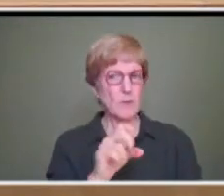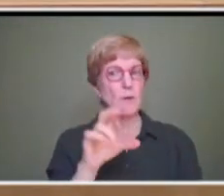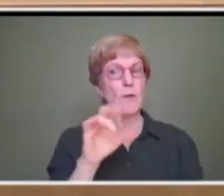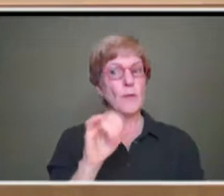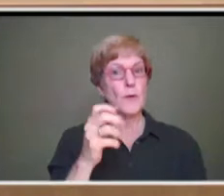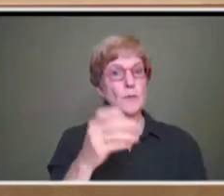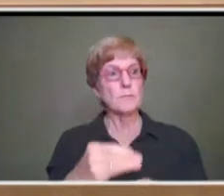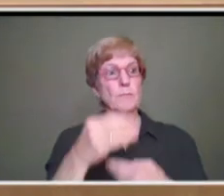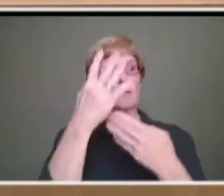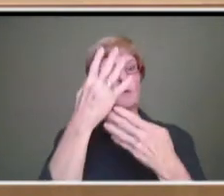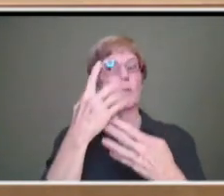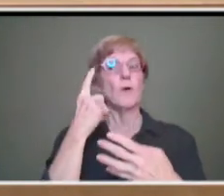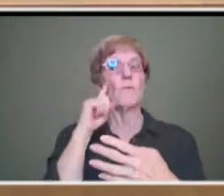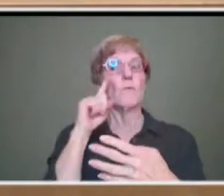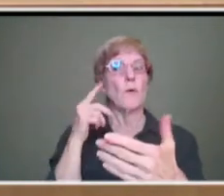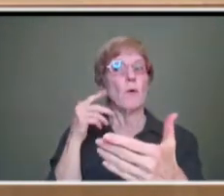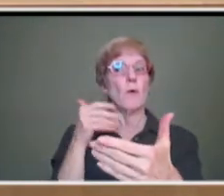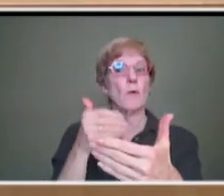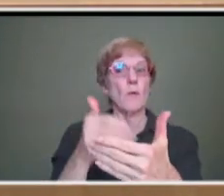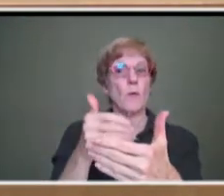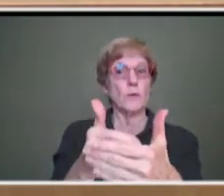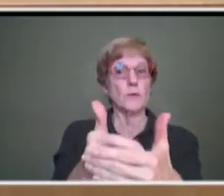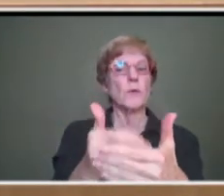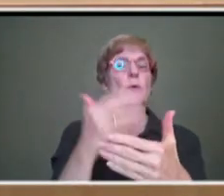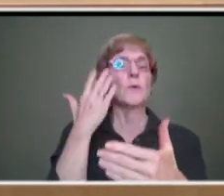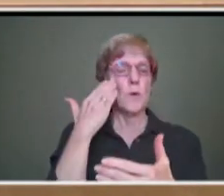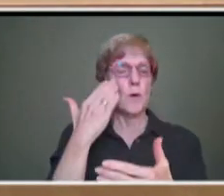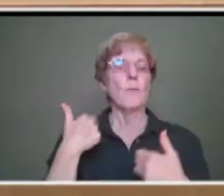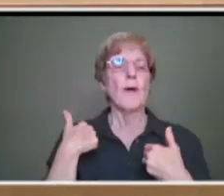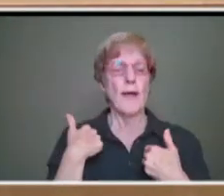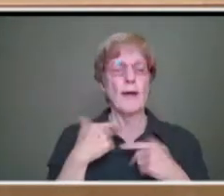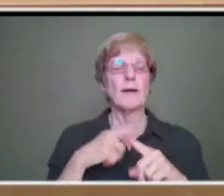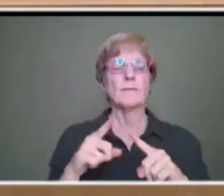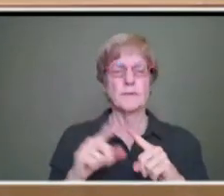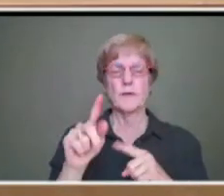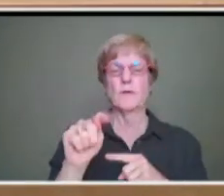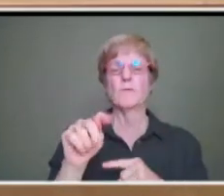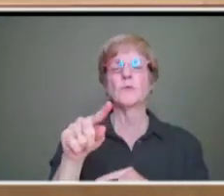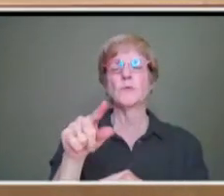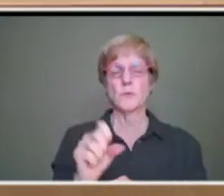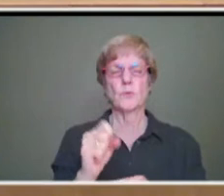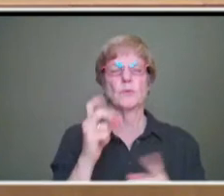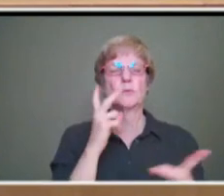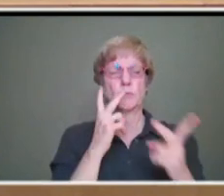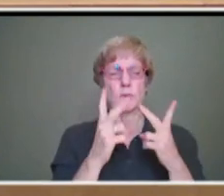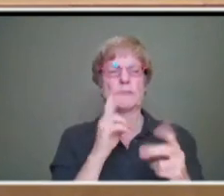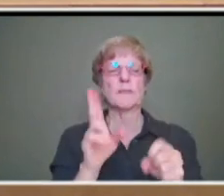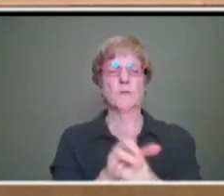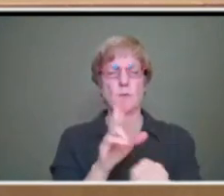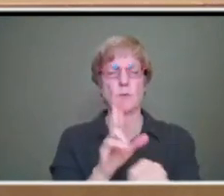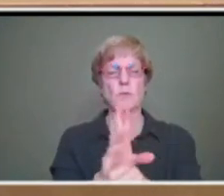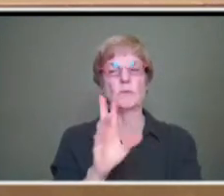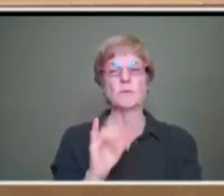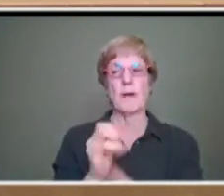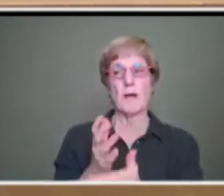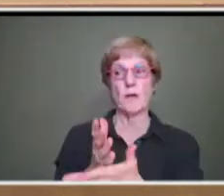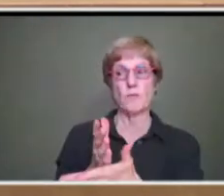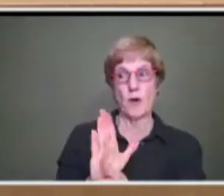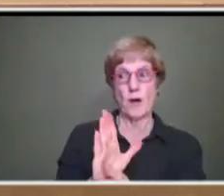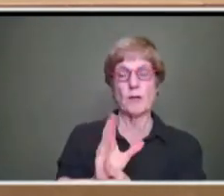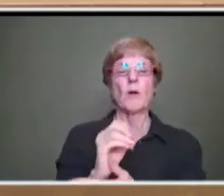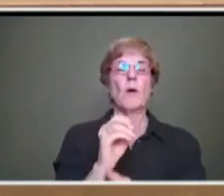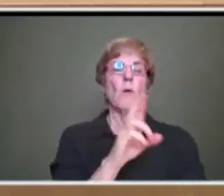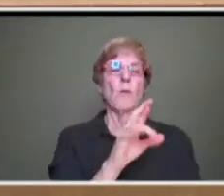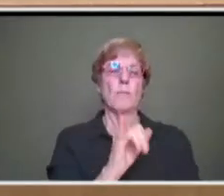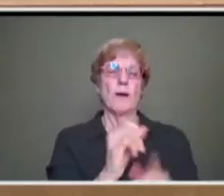closer to the effective date knowing that we have those tools we'll start to see those get used either by right or incorporate into rezonings but that